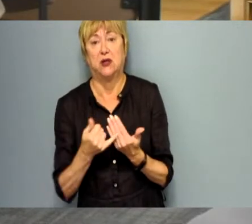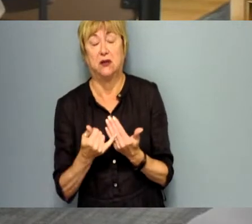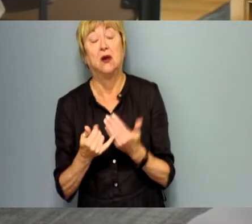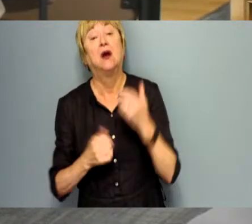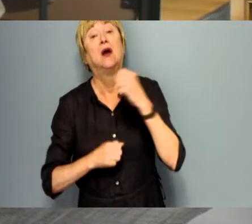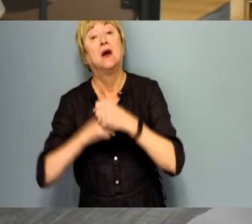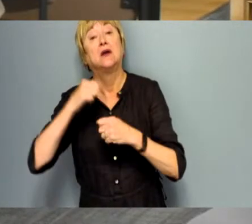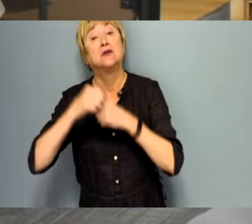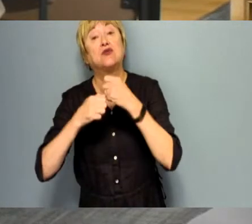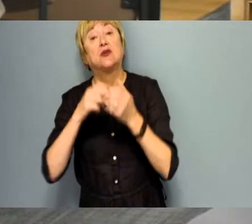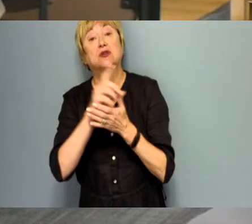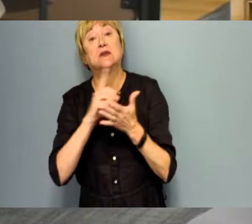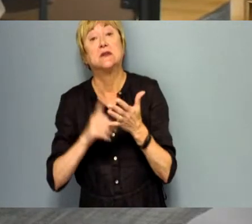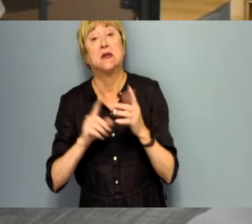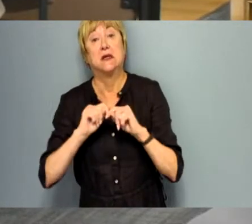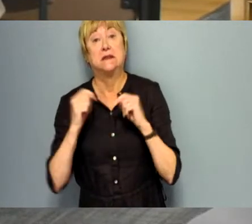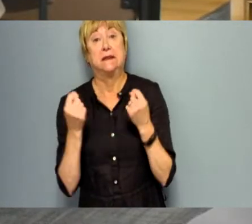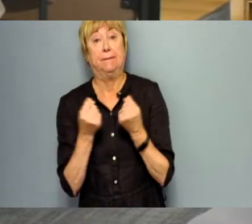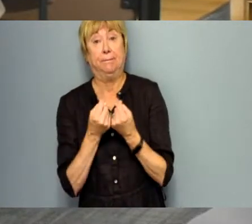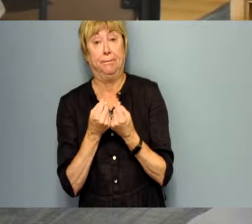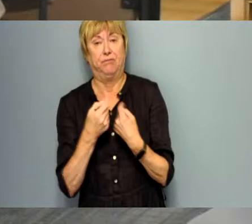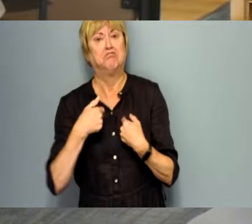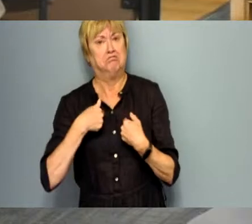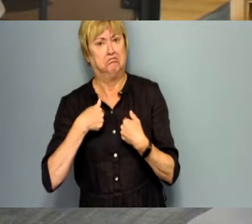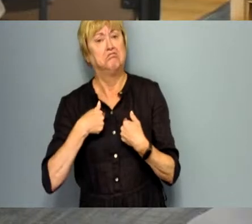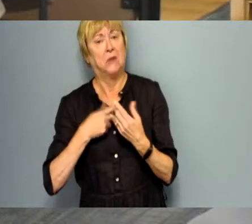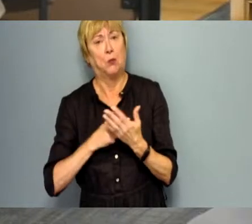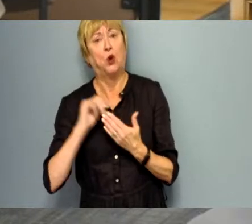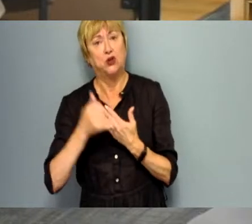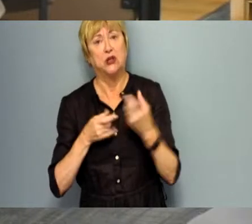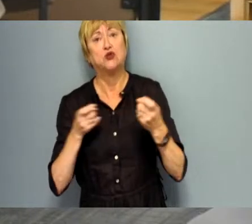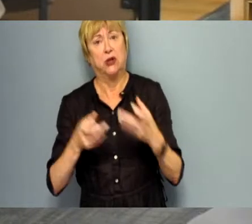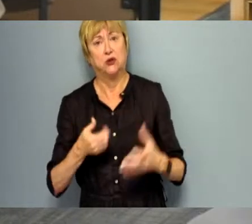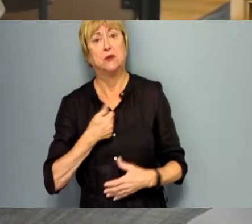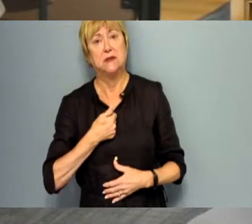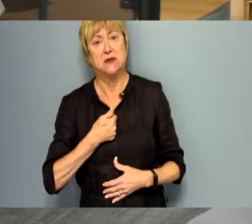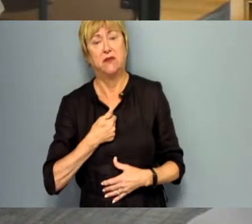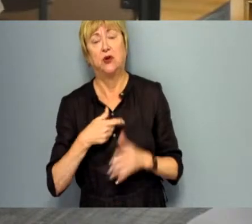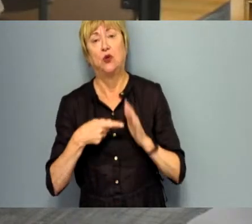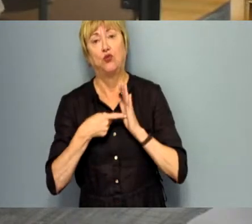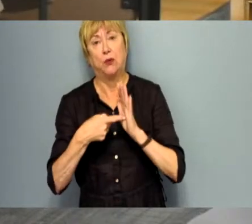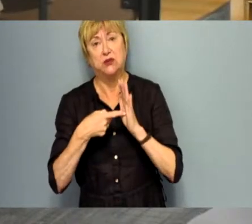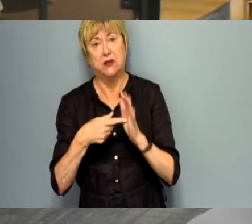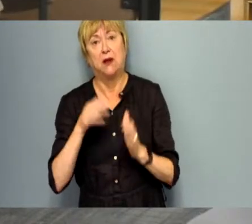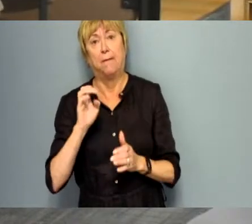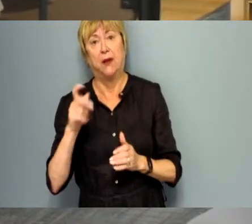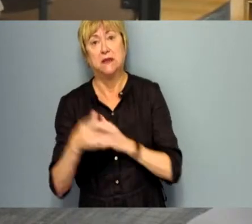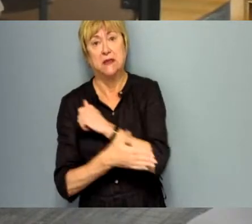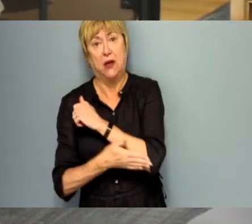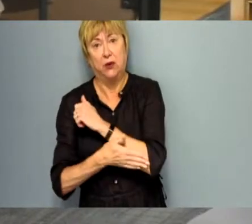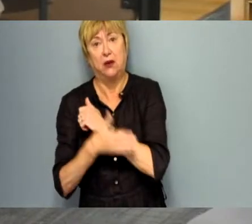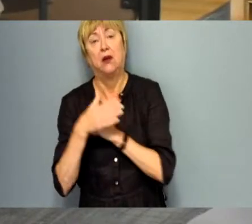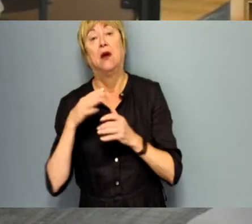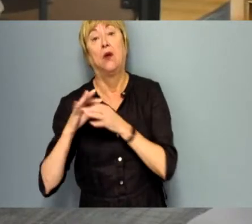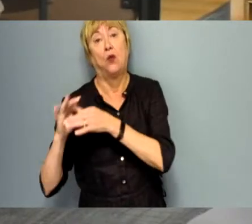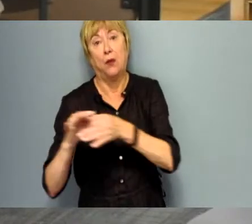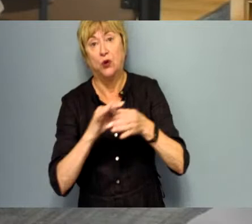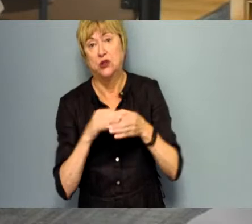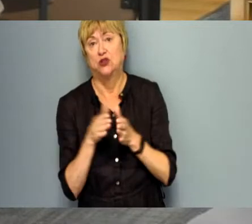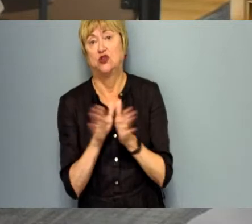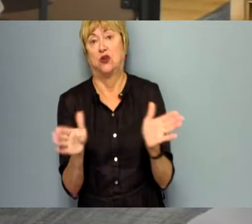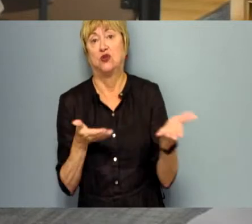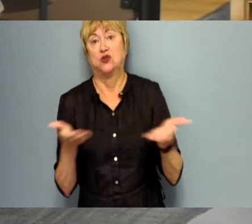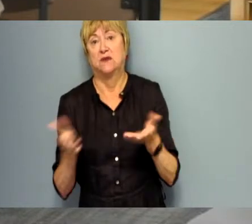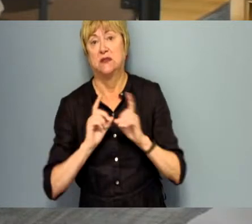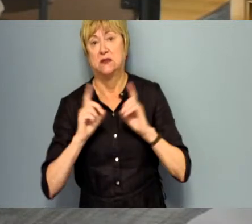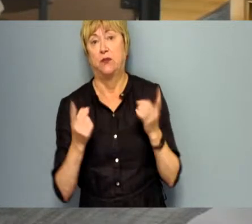construction design team, I am the project director representing the county in cooperation with the General Services Department.